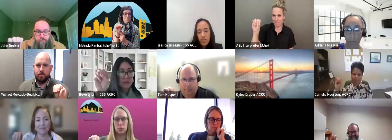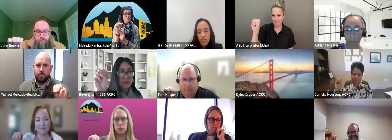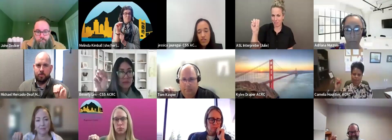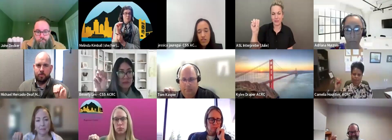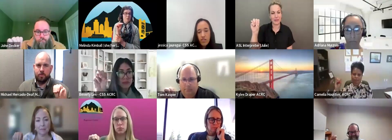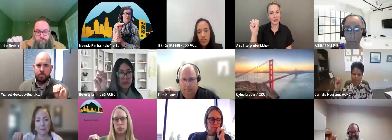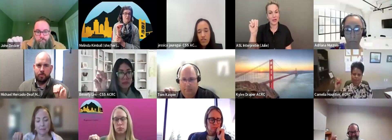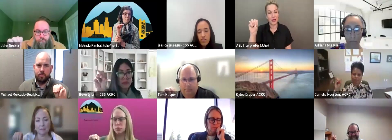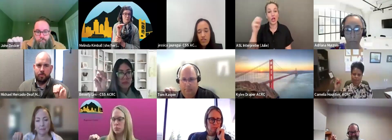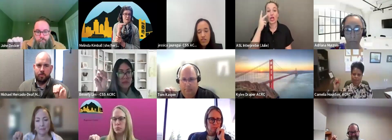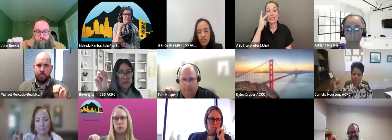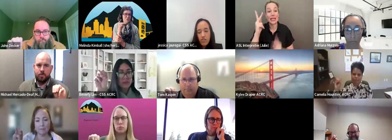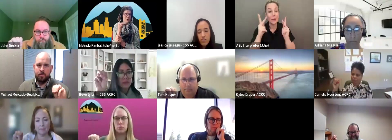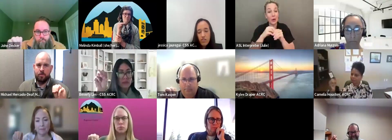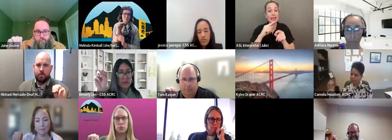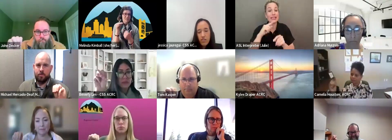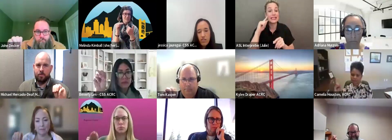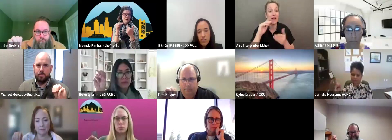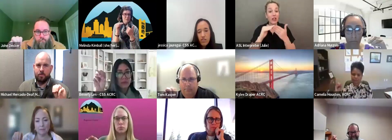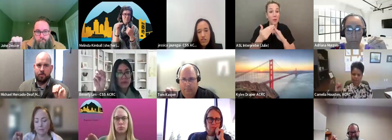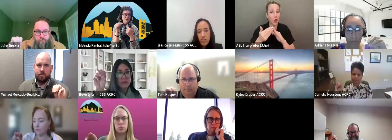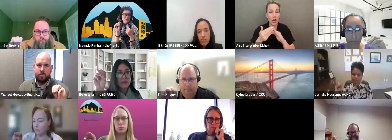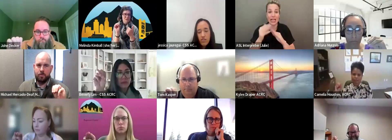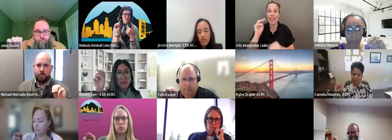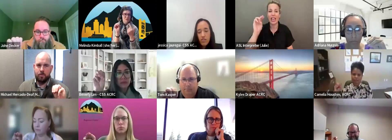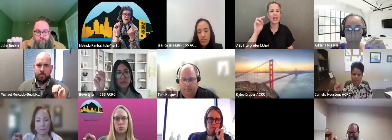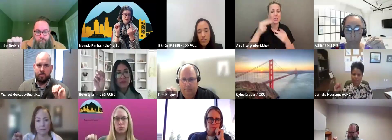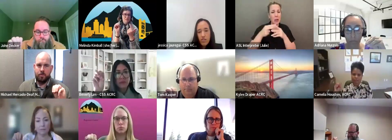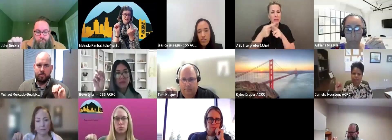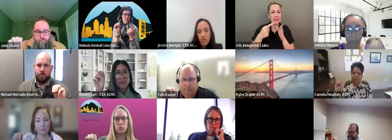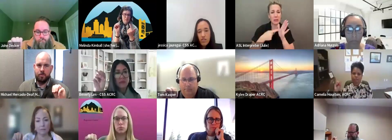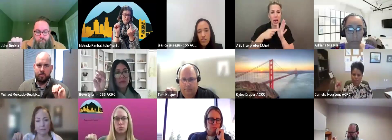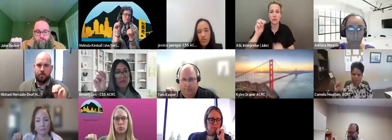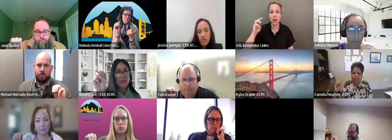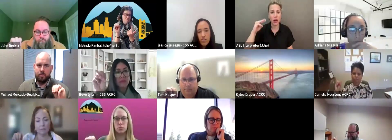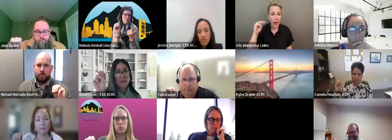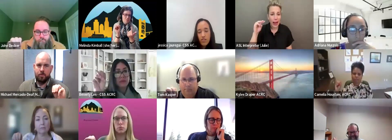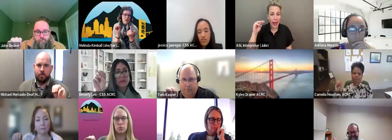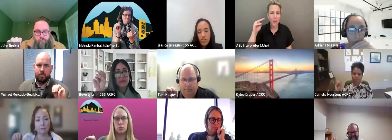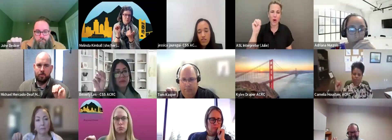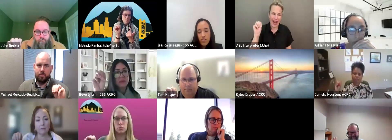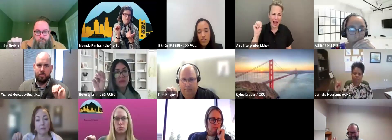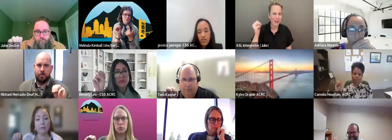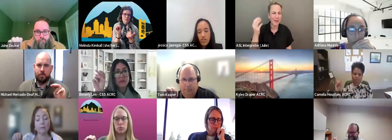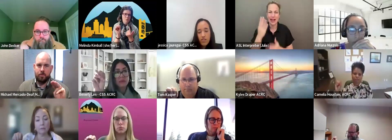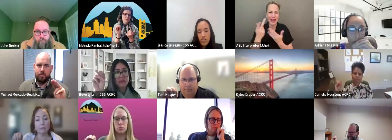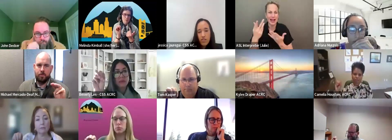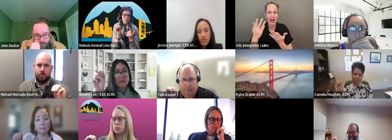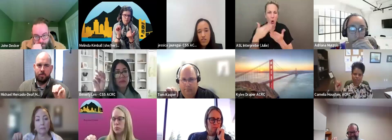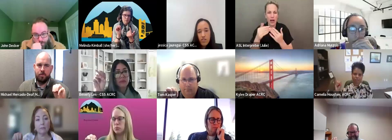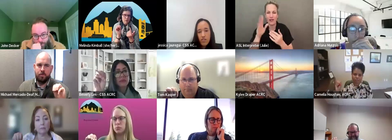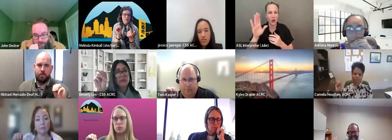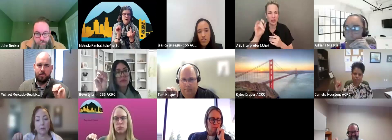So you'll see people in the deaf community have it straight. That's the letter M. You also see it curved. That's the letter M. It's just two styles. Pick whichever's comfortable